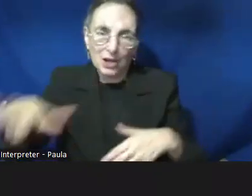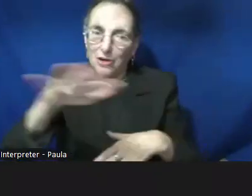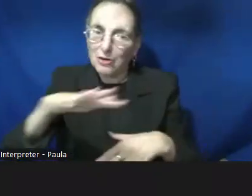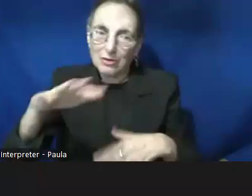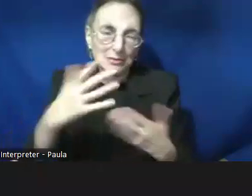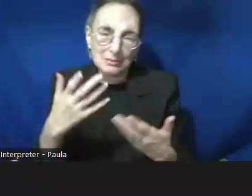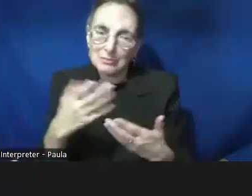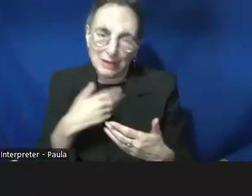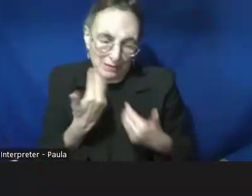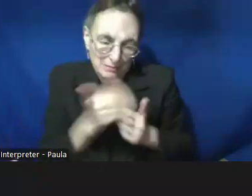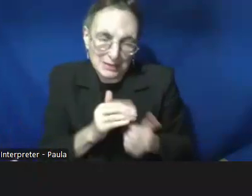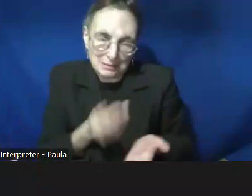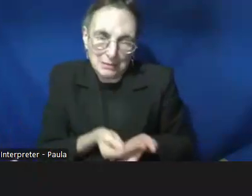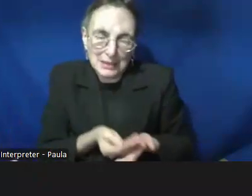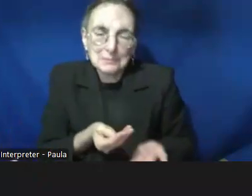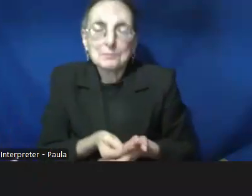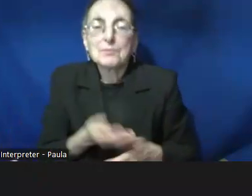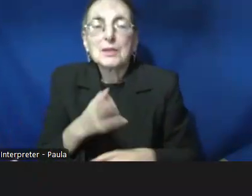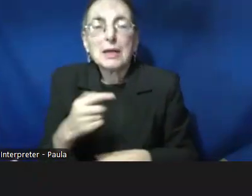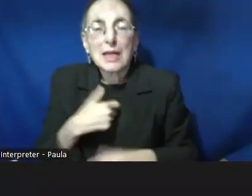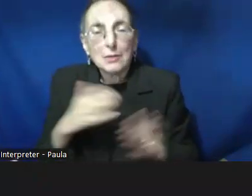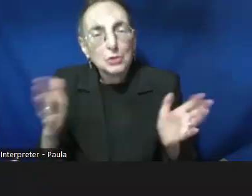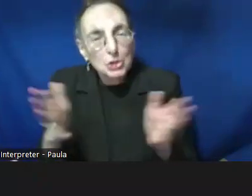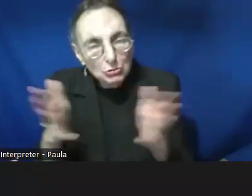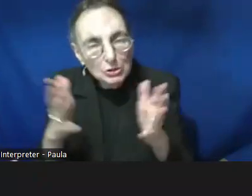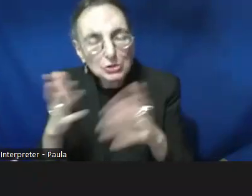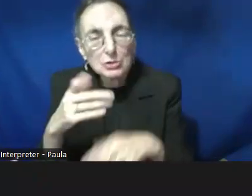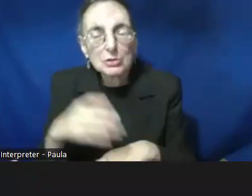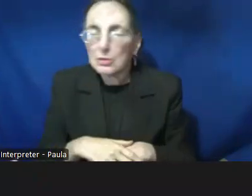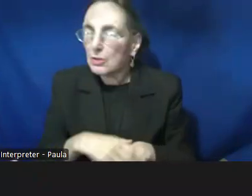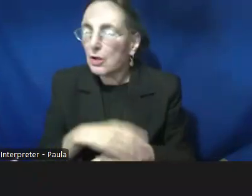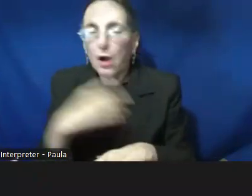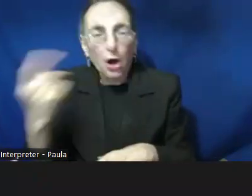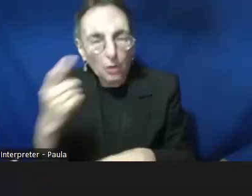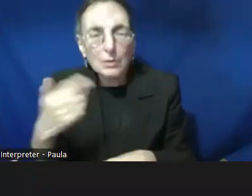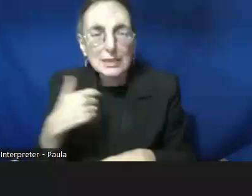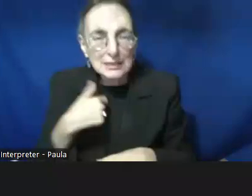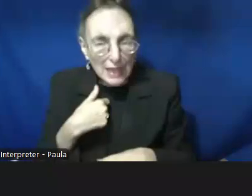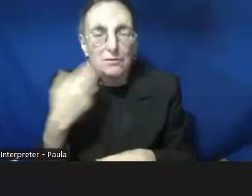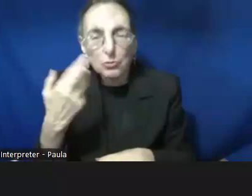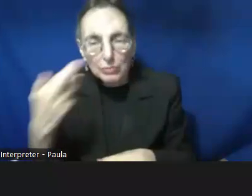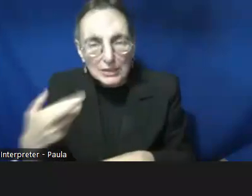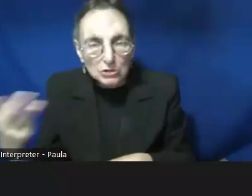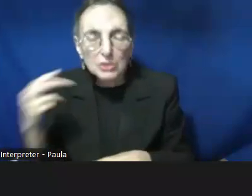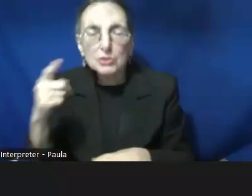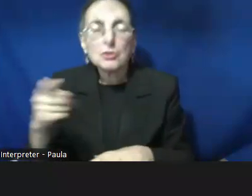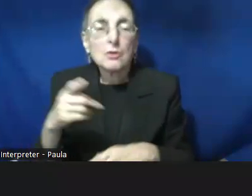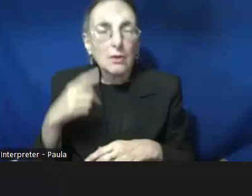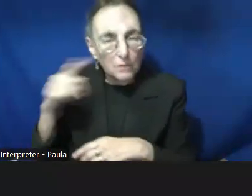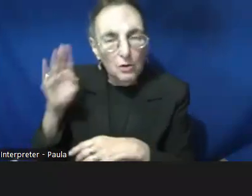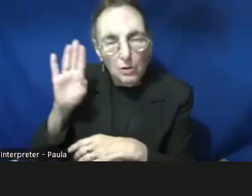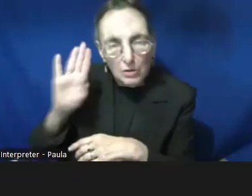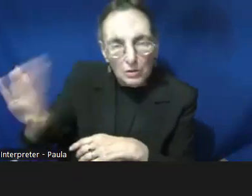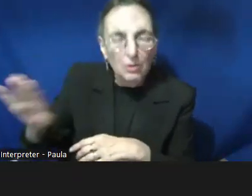But I would encourage you to always have as a resource the local housing authority, to also